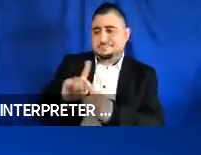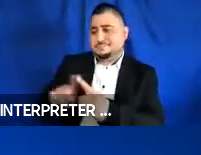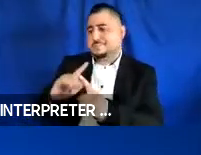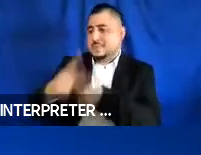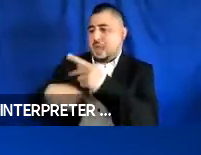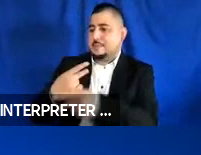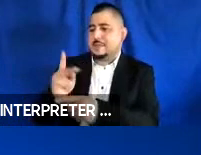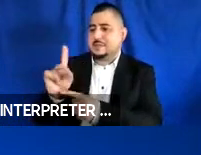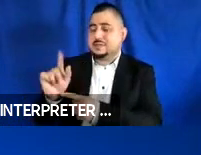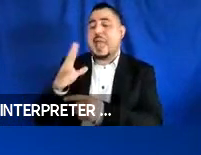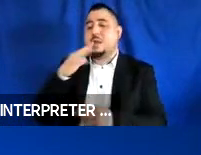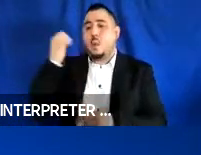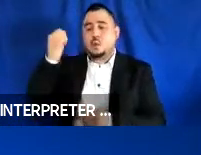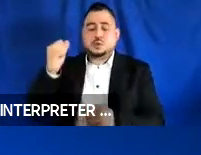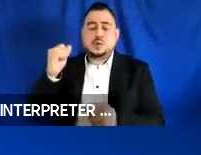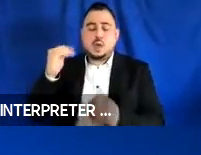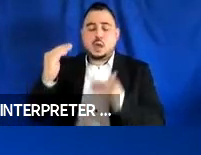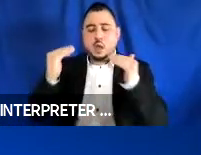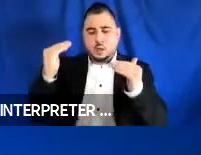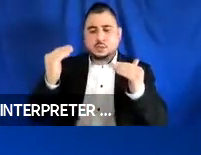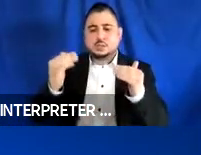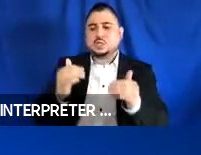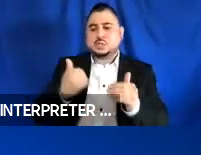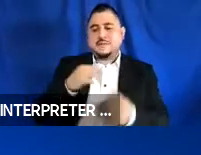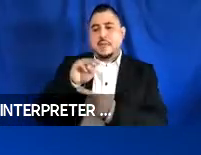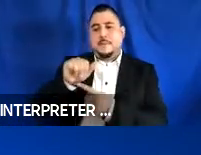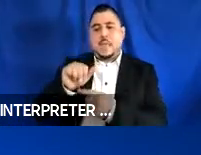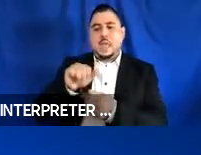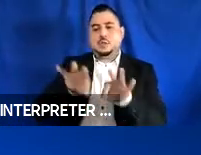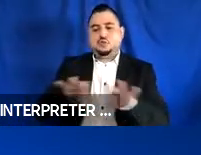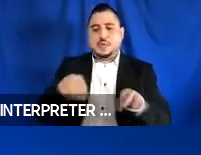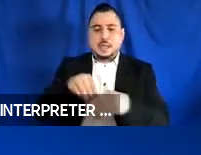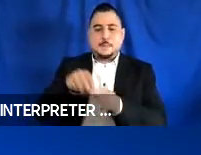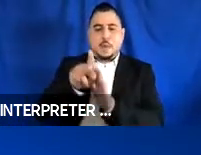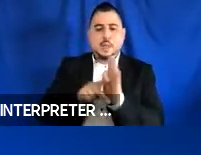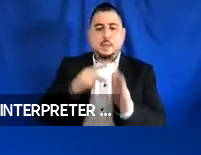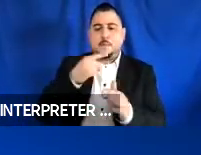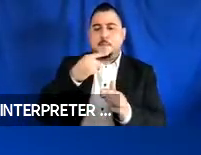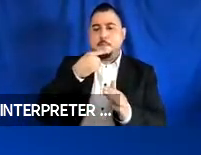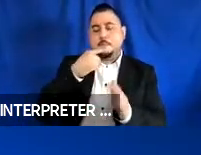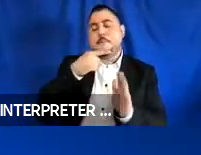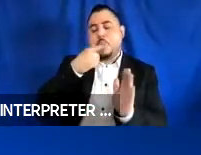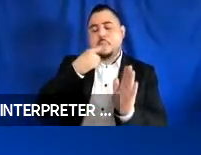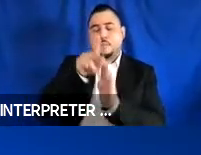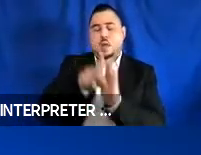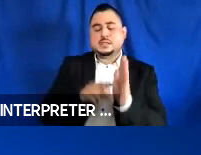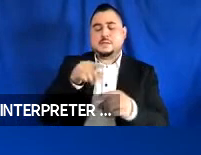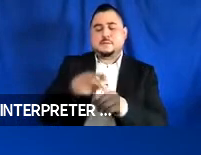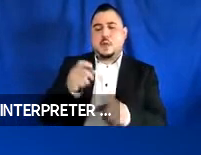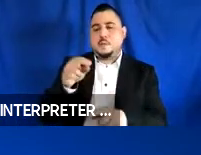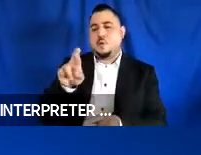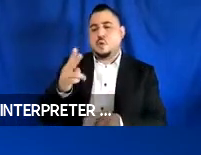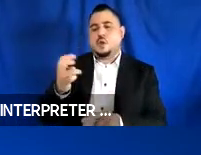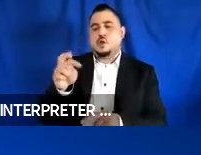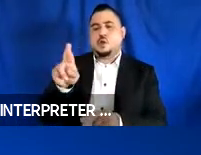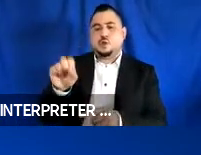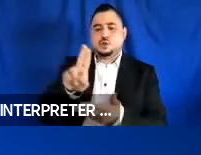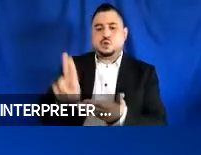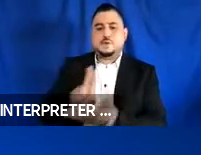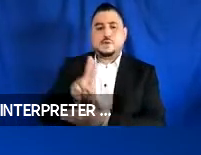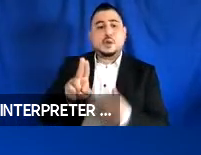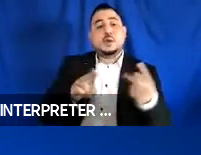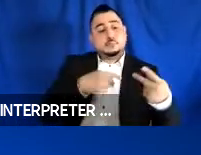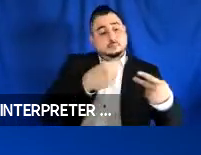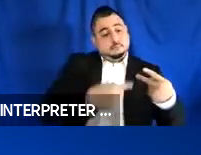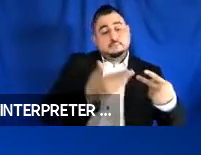adults. She holds a Master of Science degree in Public Policy from Rutgers University. Dr. Fili and Ms.